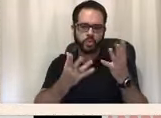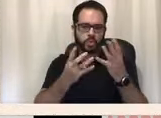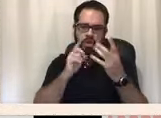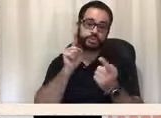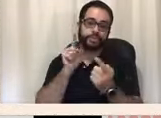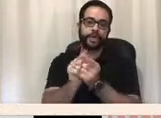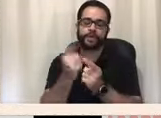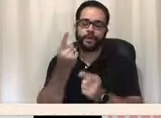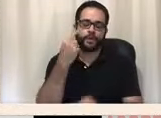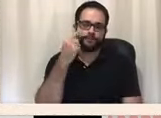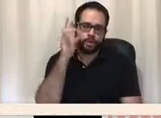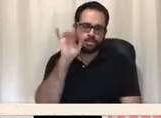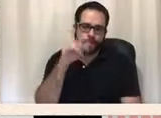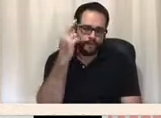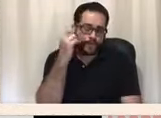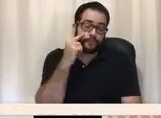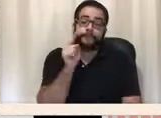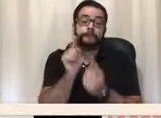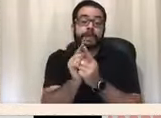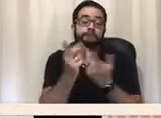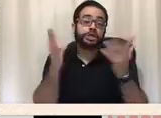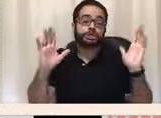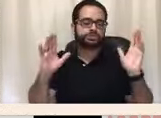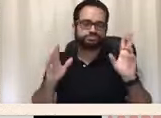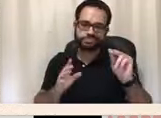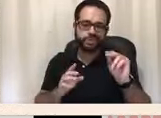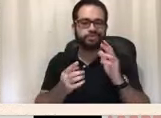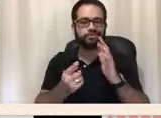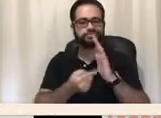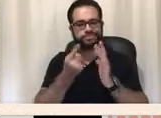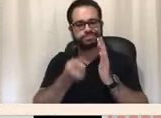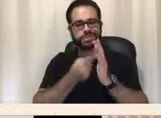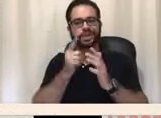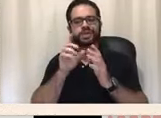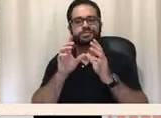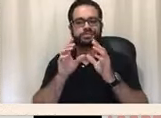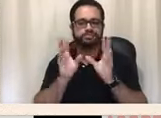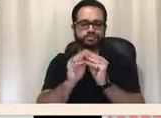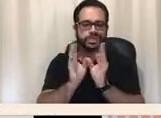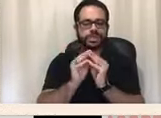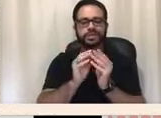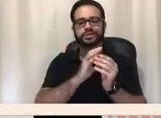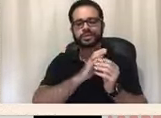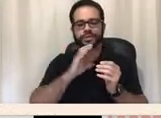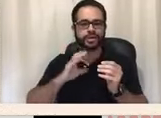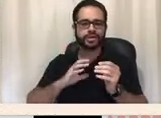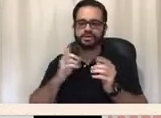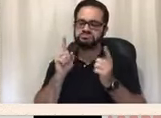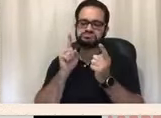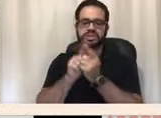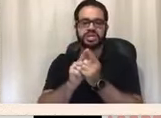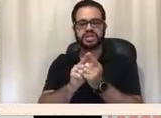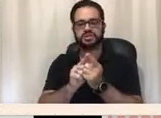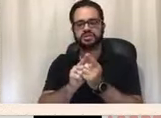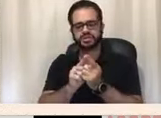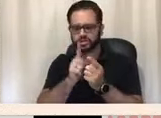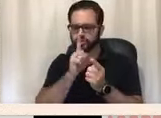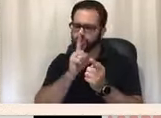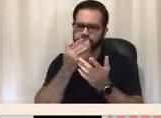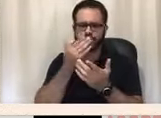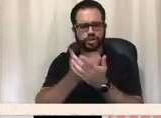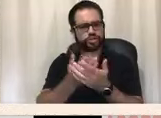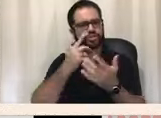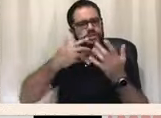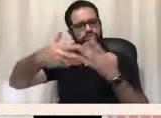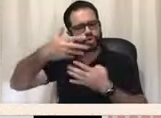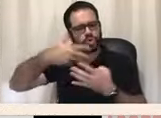times groups and committees and councils end up meeting just to meet, and it's great to be social and it's great to have